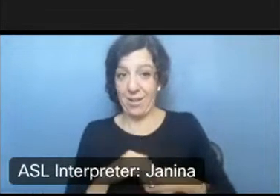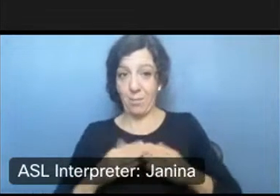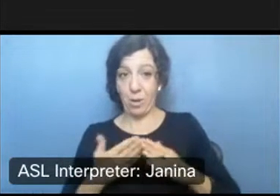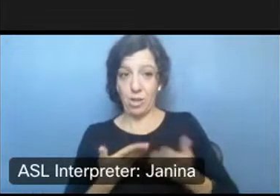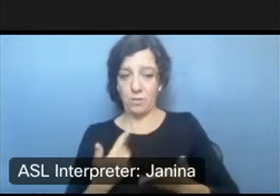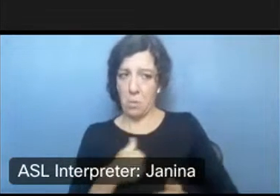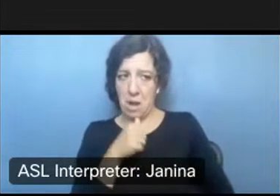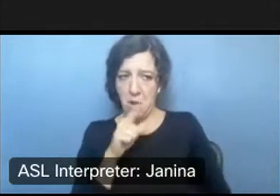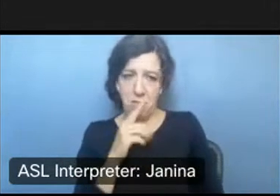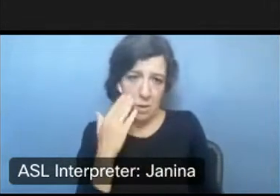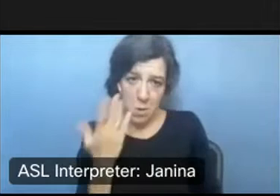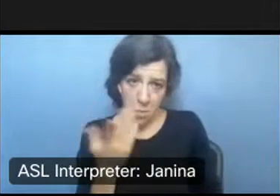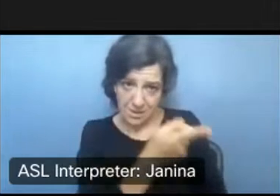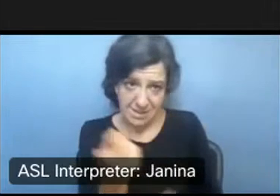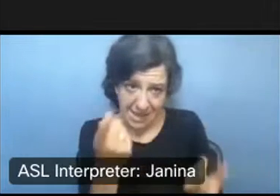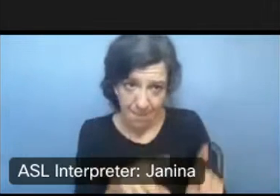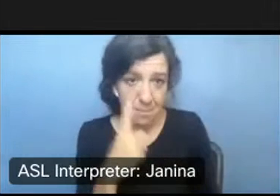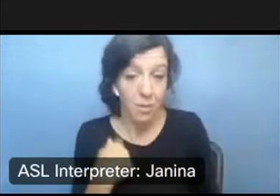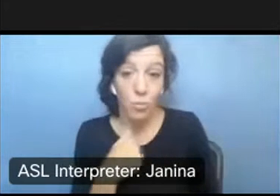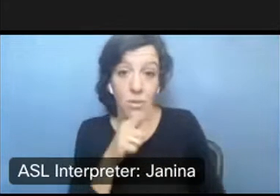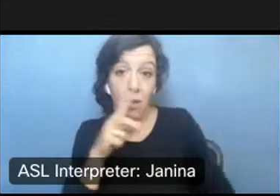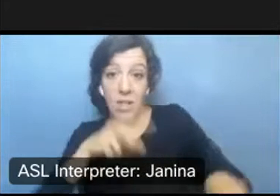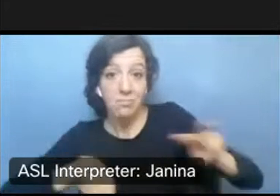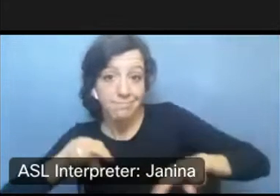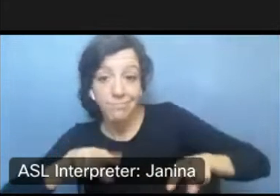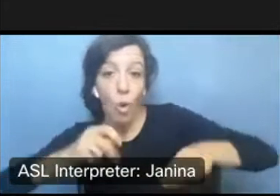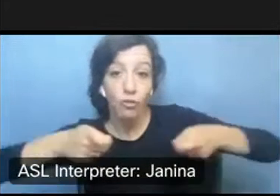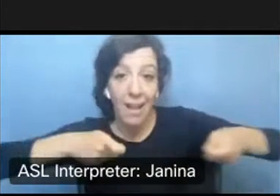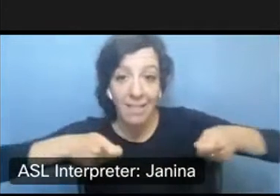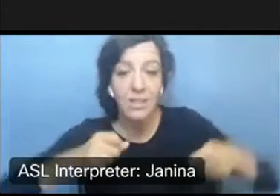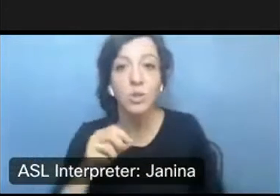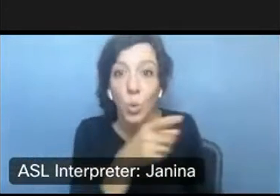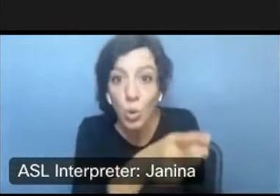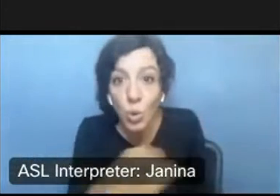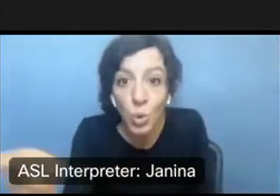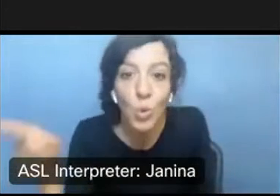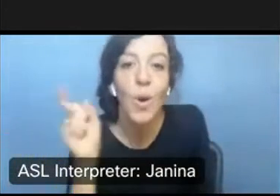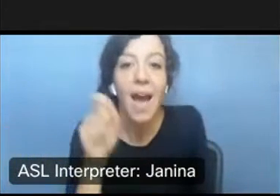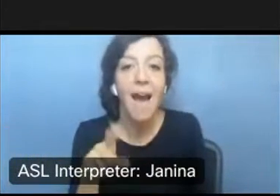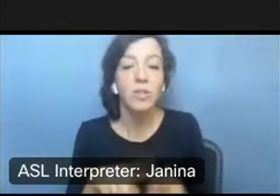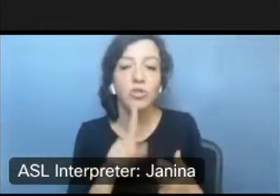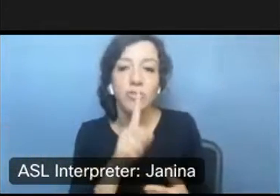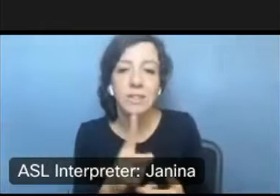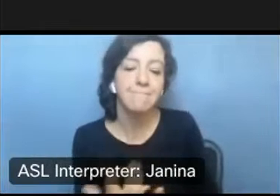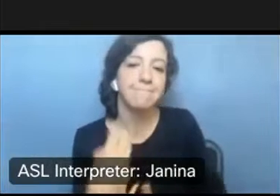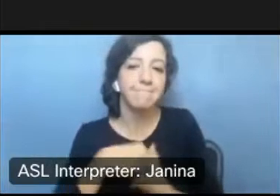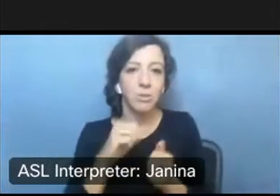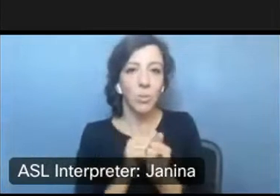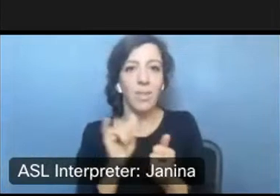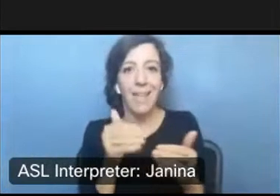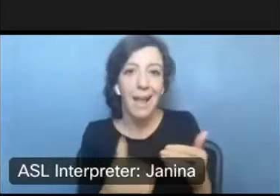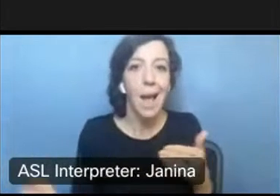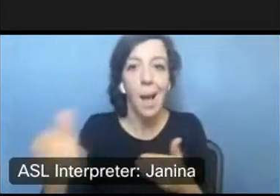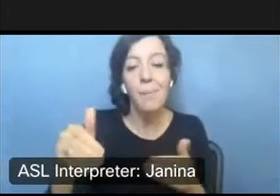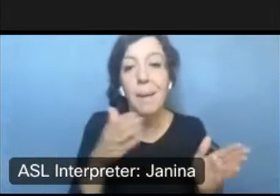doing, because we're not regulating it or providing really oversight for it. And so you guys are going to have to play an important role in that upcoming planning